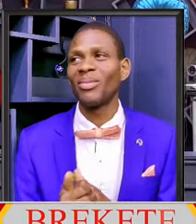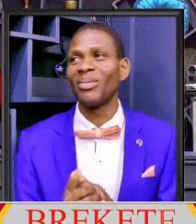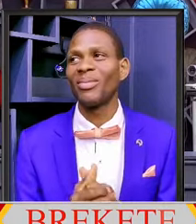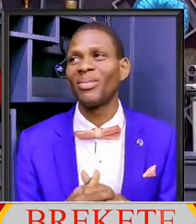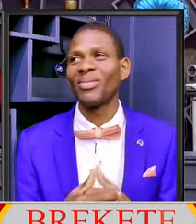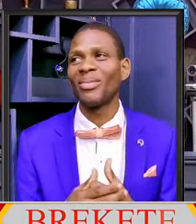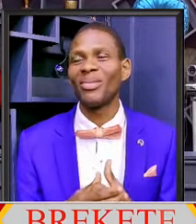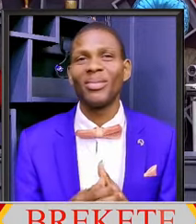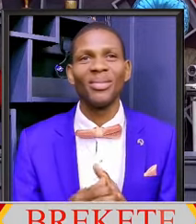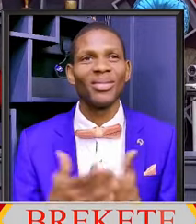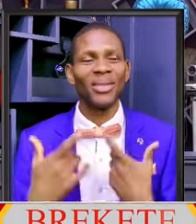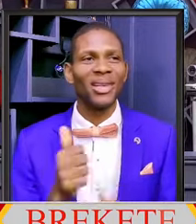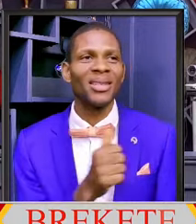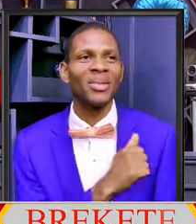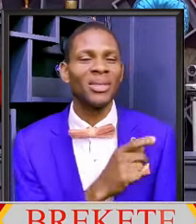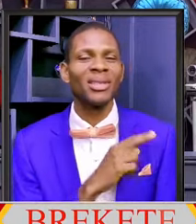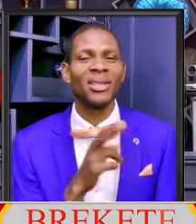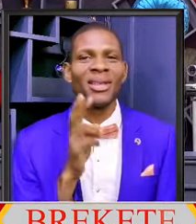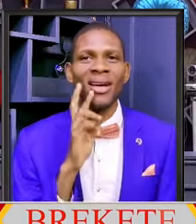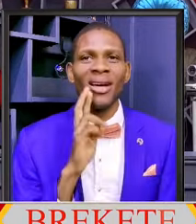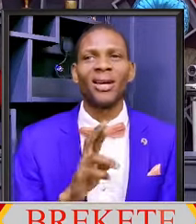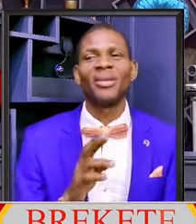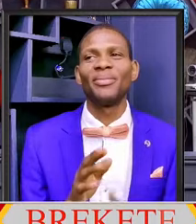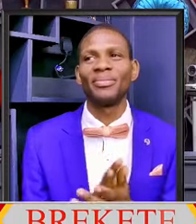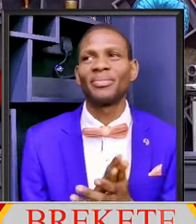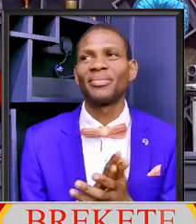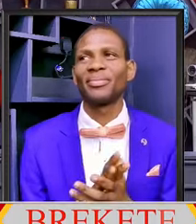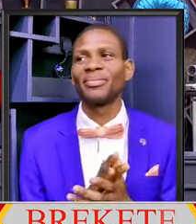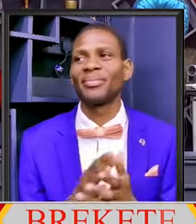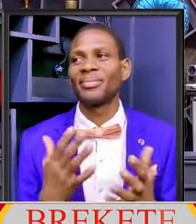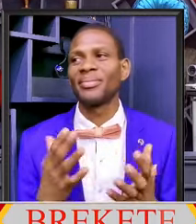Thank you. Make we appreciate. Thank you, sir.